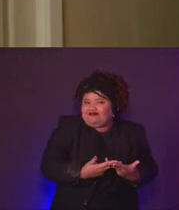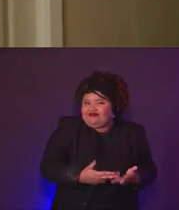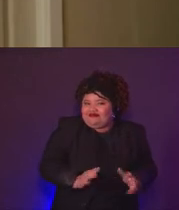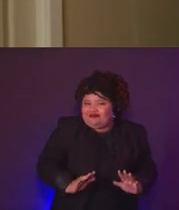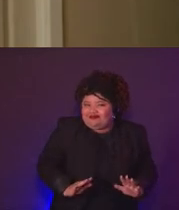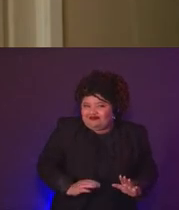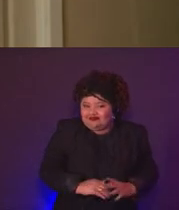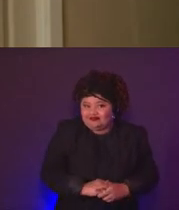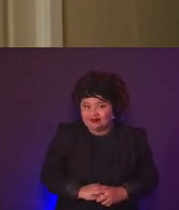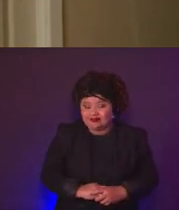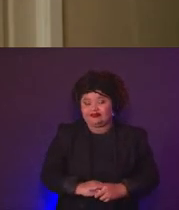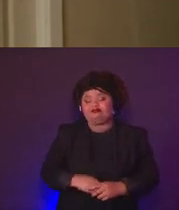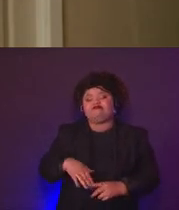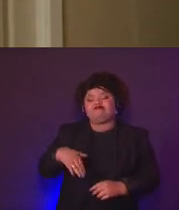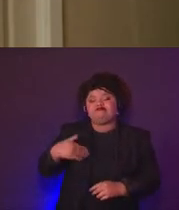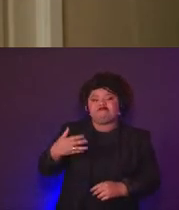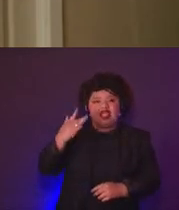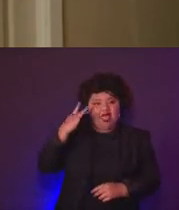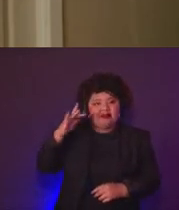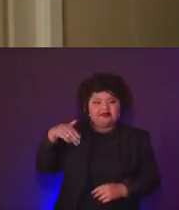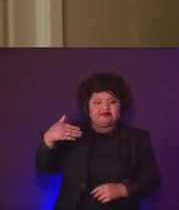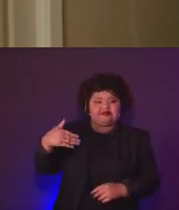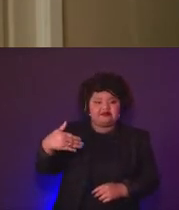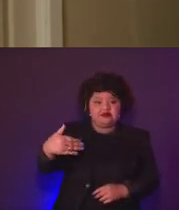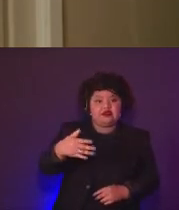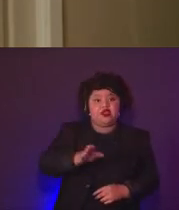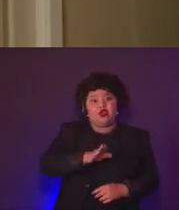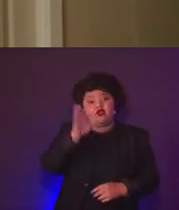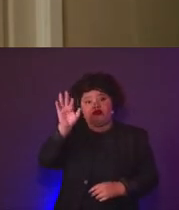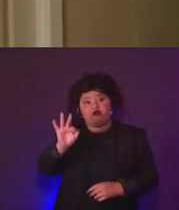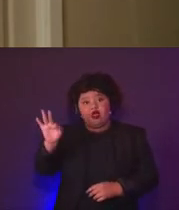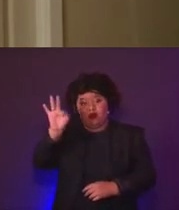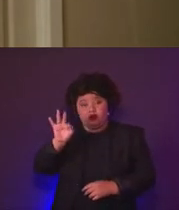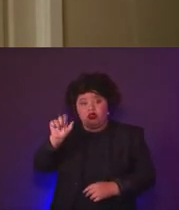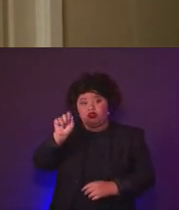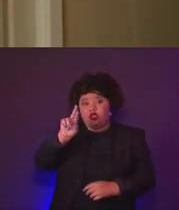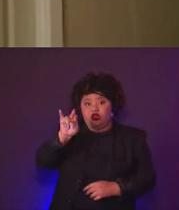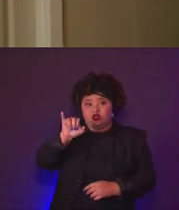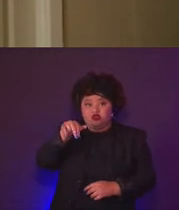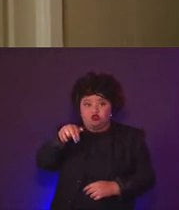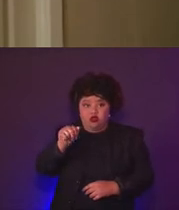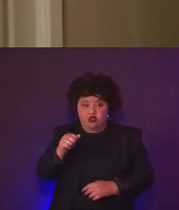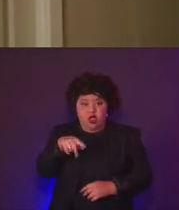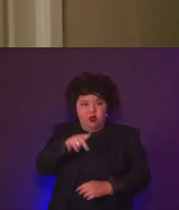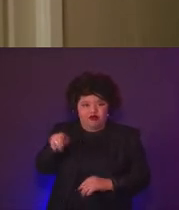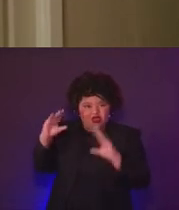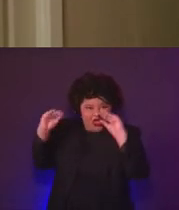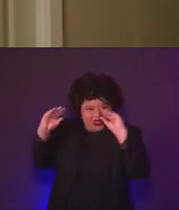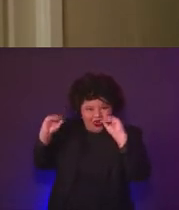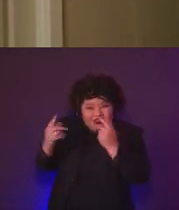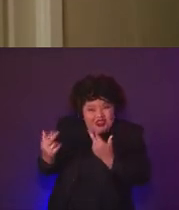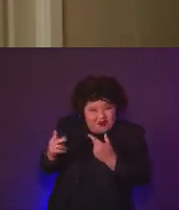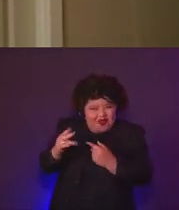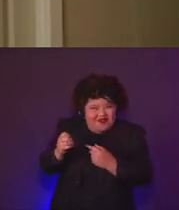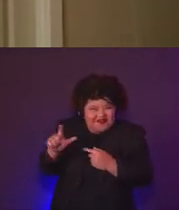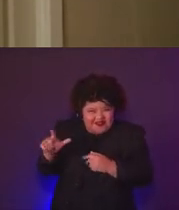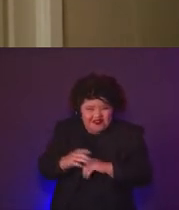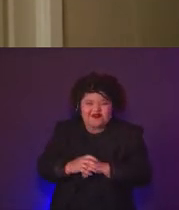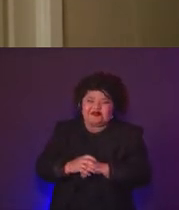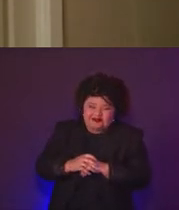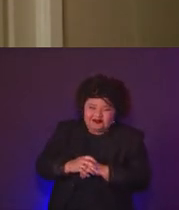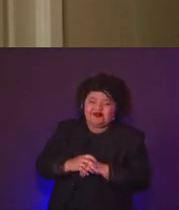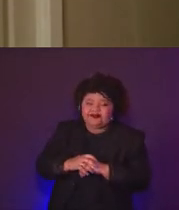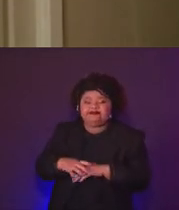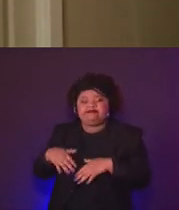later, I joined Arizona State University as a night professor, just like Phil. Since then, I've taught thousands of